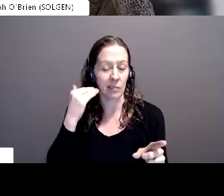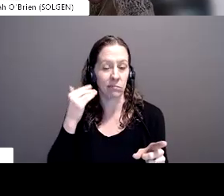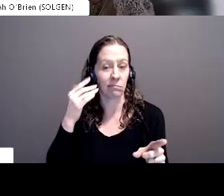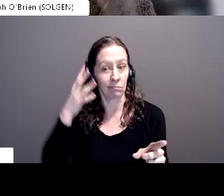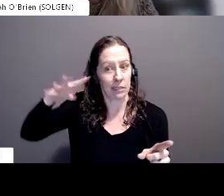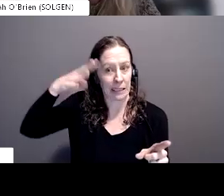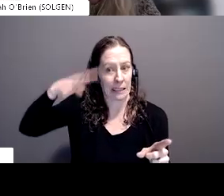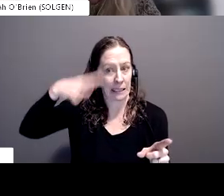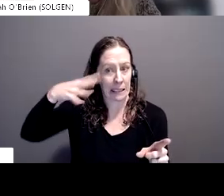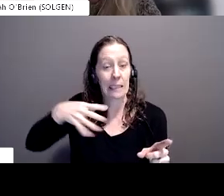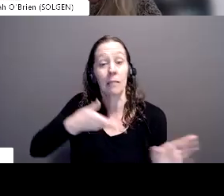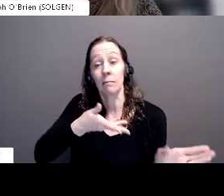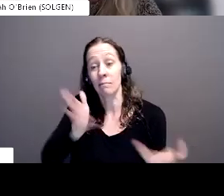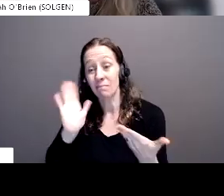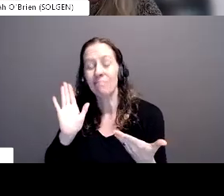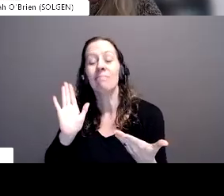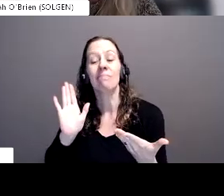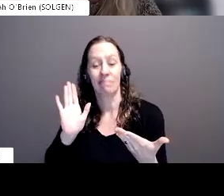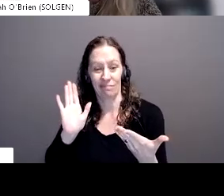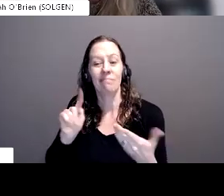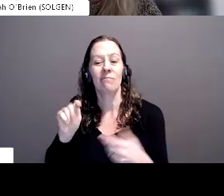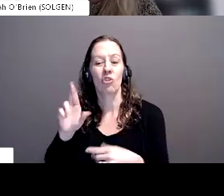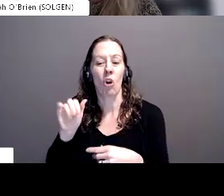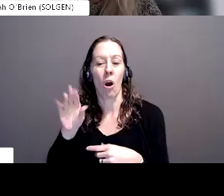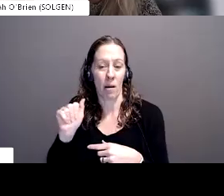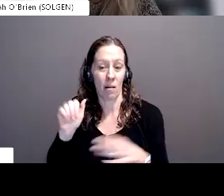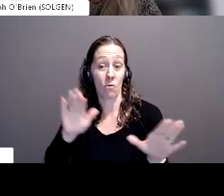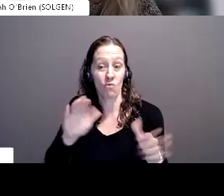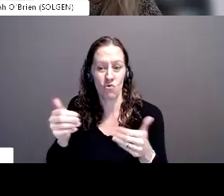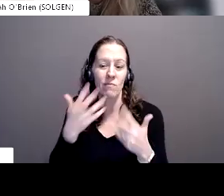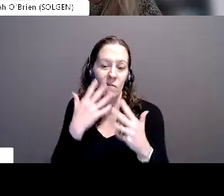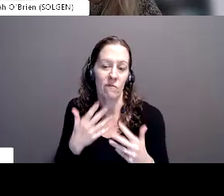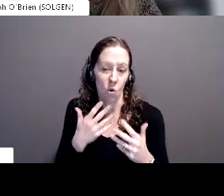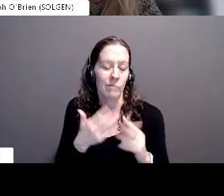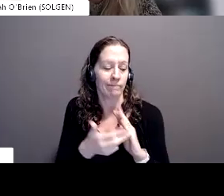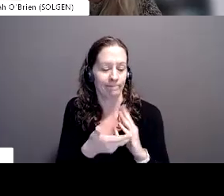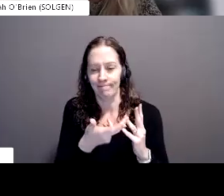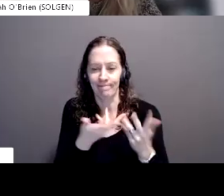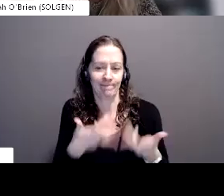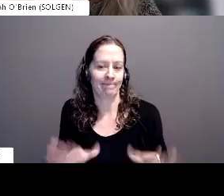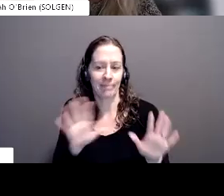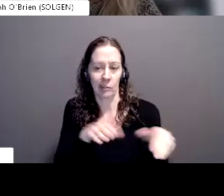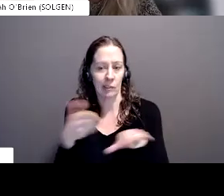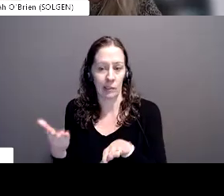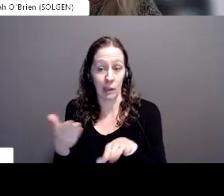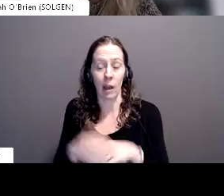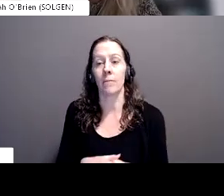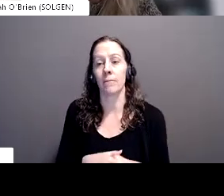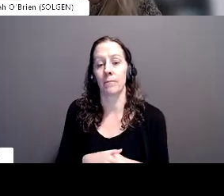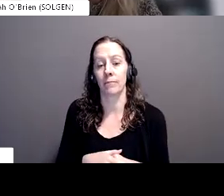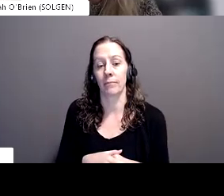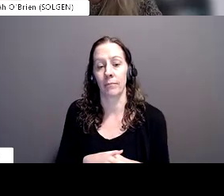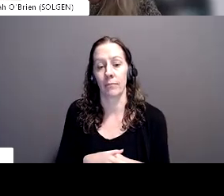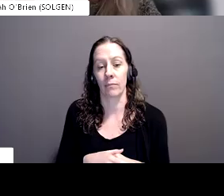but was unfortunately pronounced deceased. Mr. Ryan initially indicated that she had shot herself.